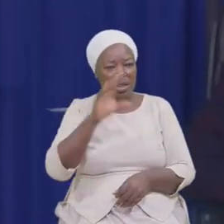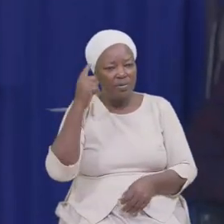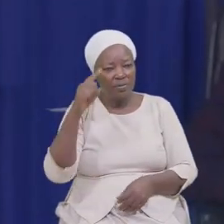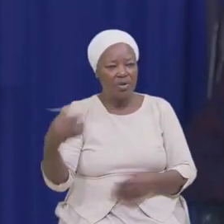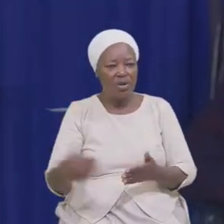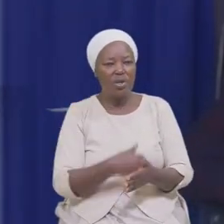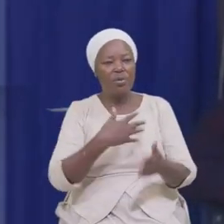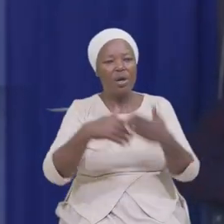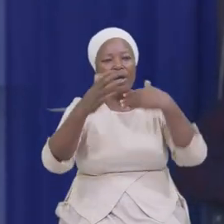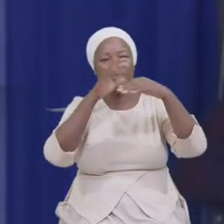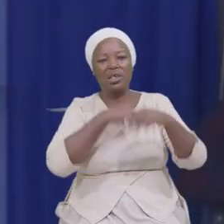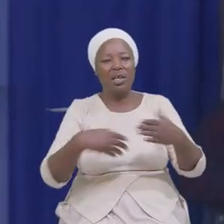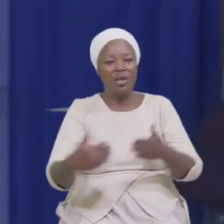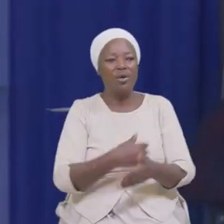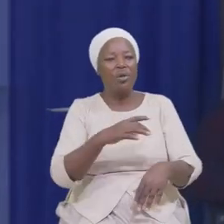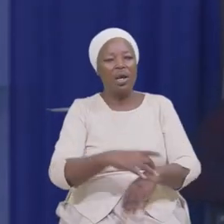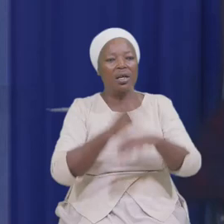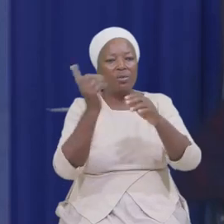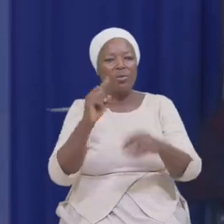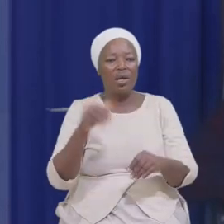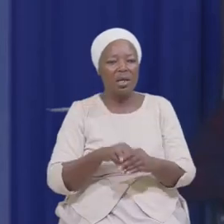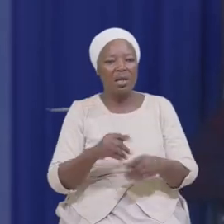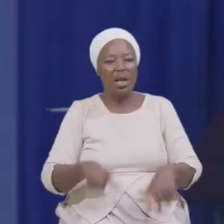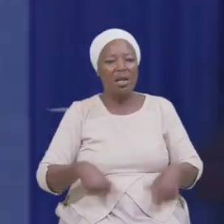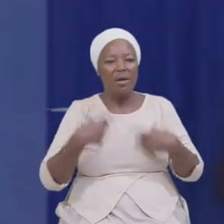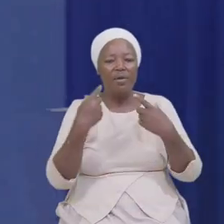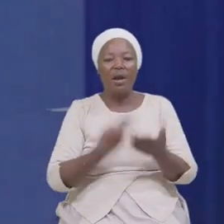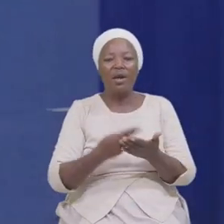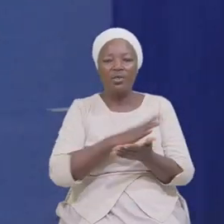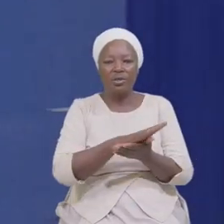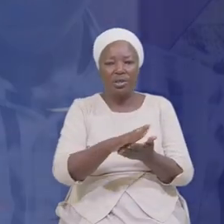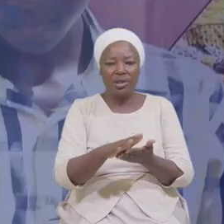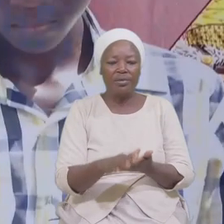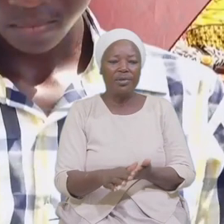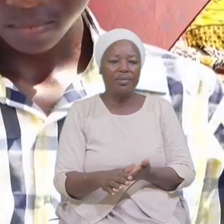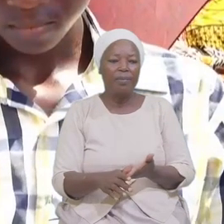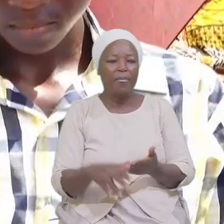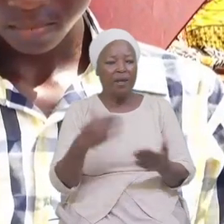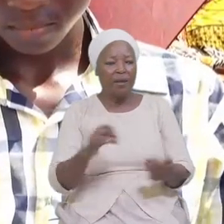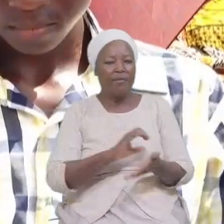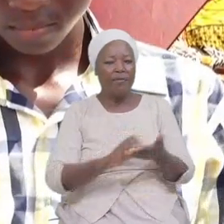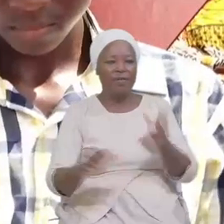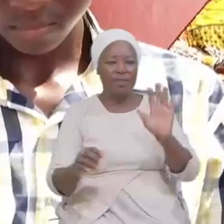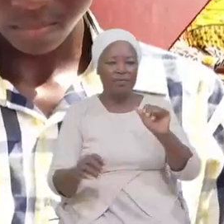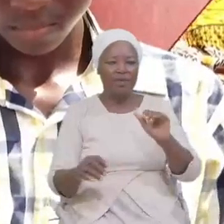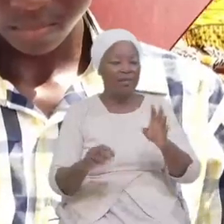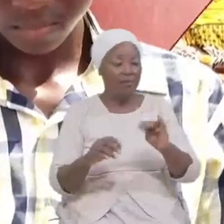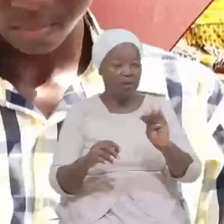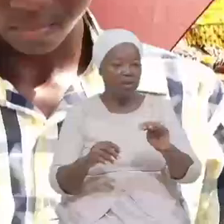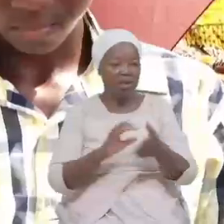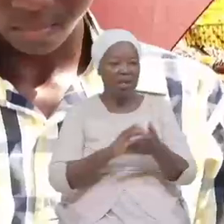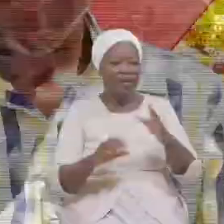a new earth wherein dwelleth righteousness. And then in verse 14, it says, therefore,